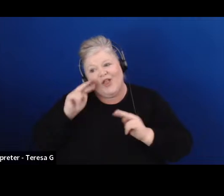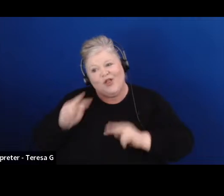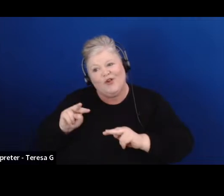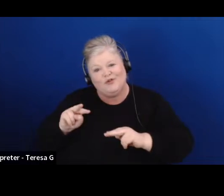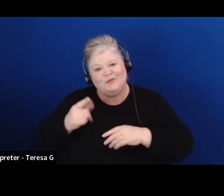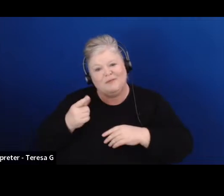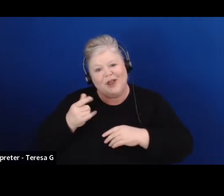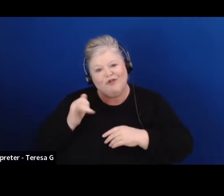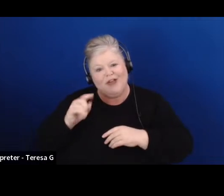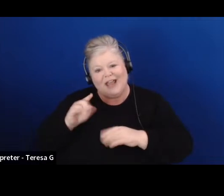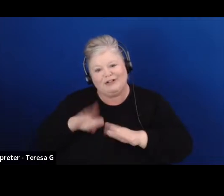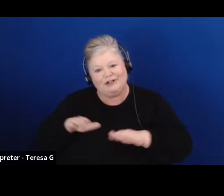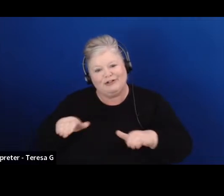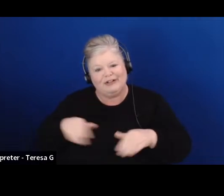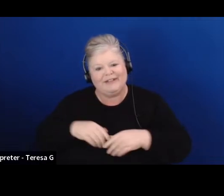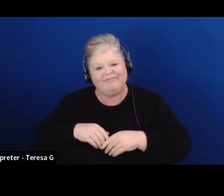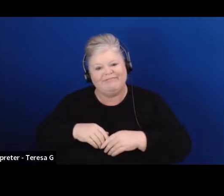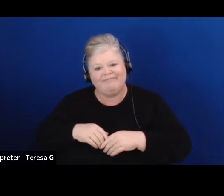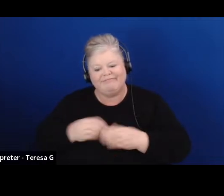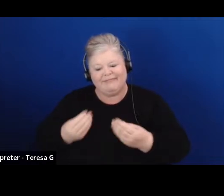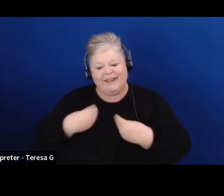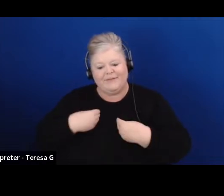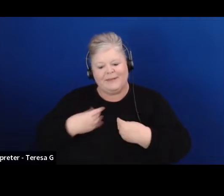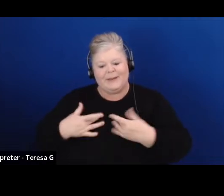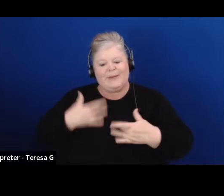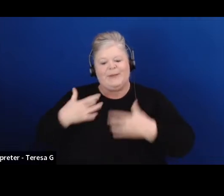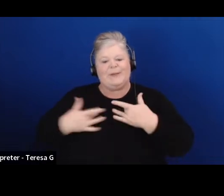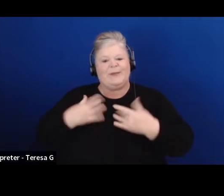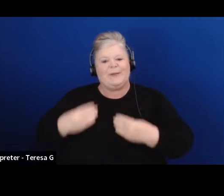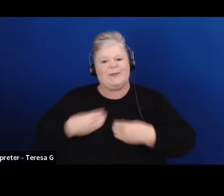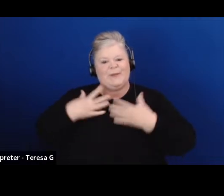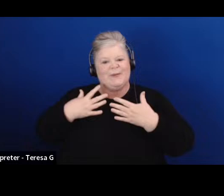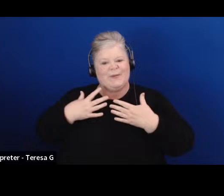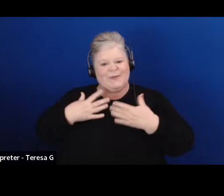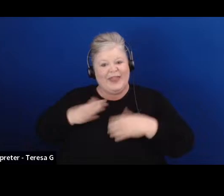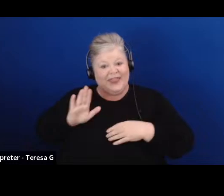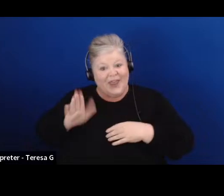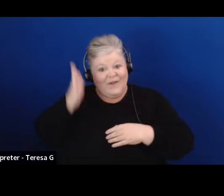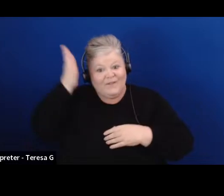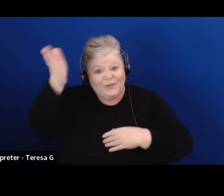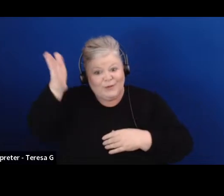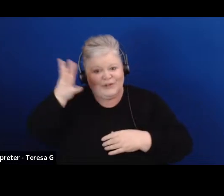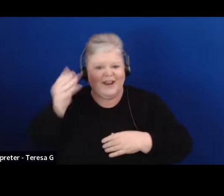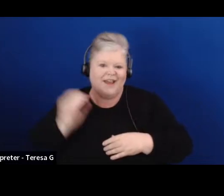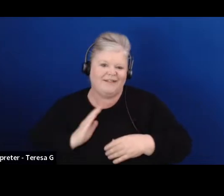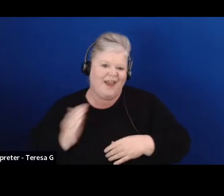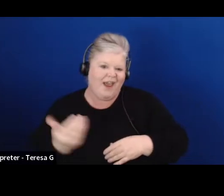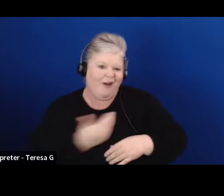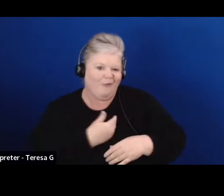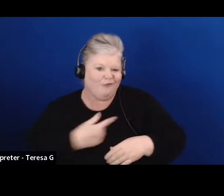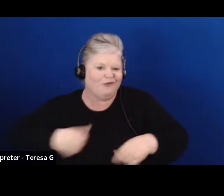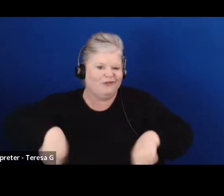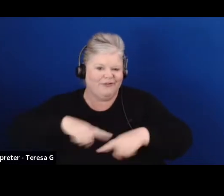me a great deal of excitement for their future and our future.